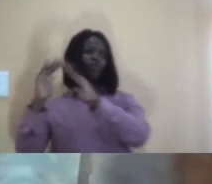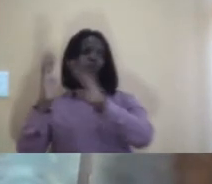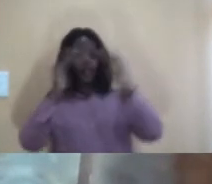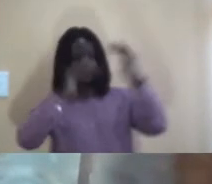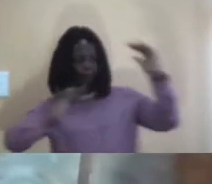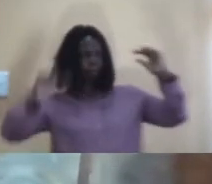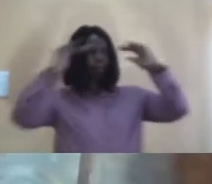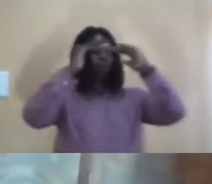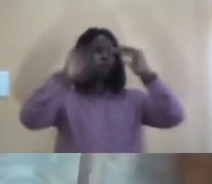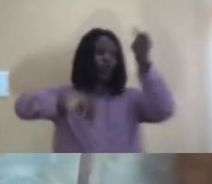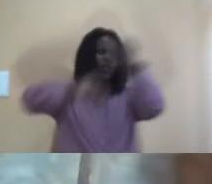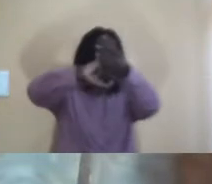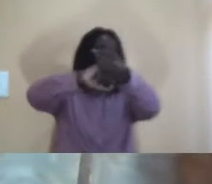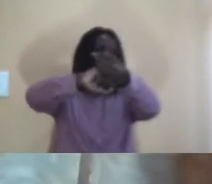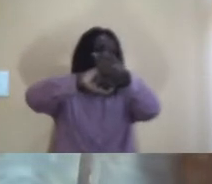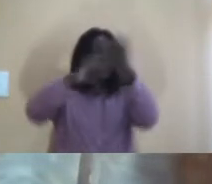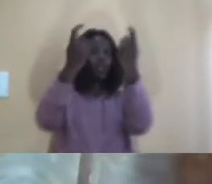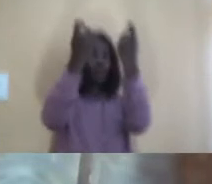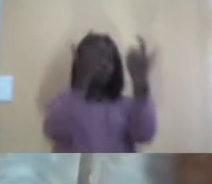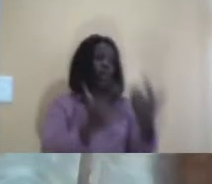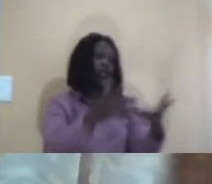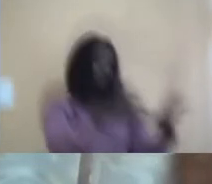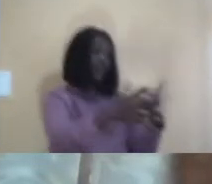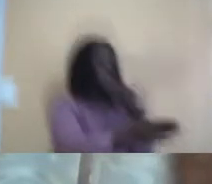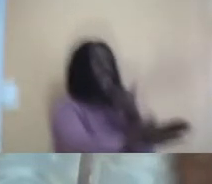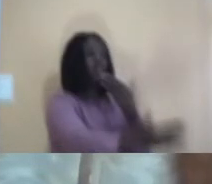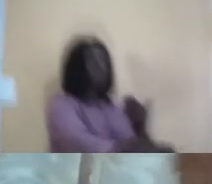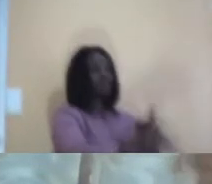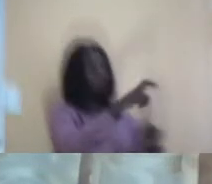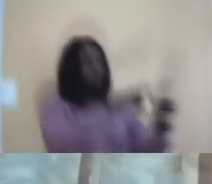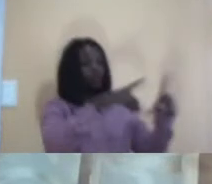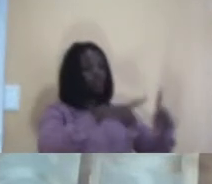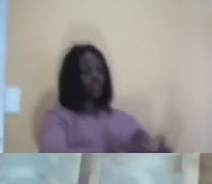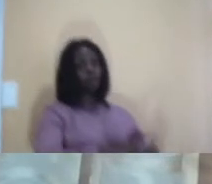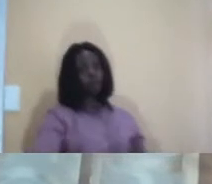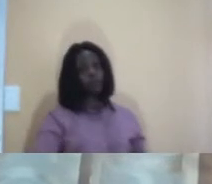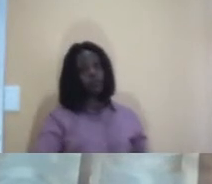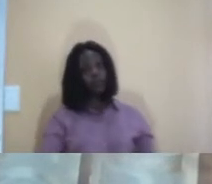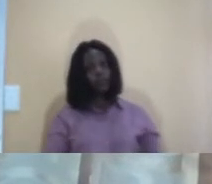We support the budget. I thank you, Honorable Chair.